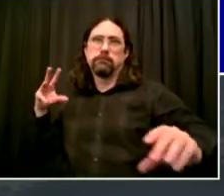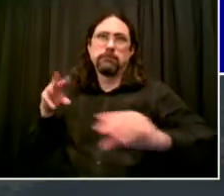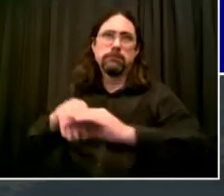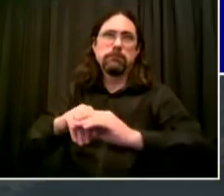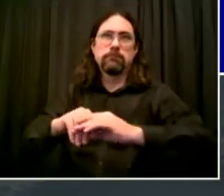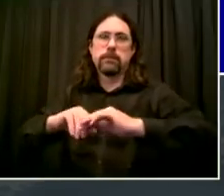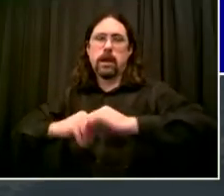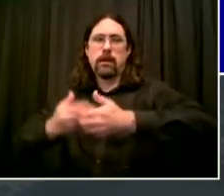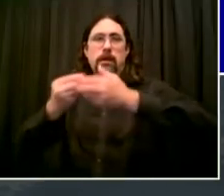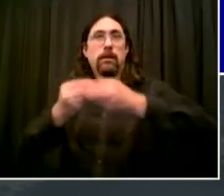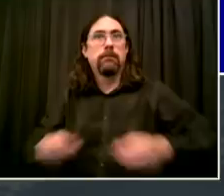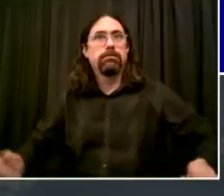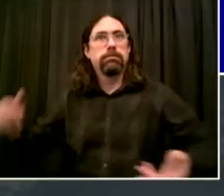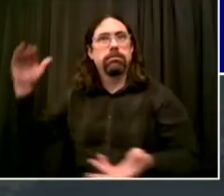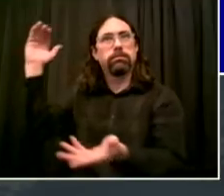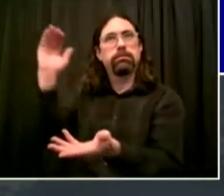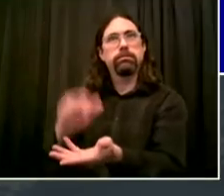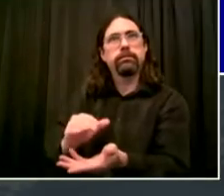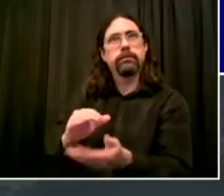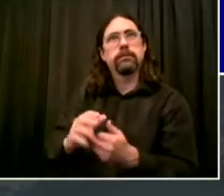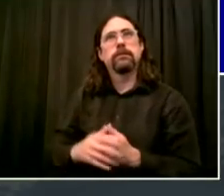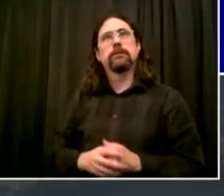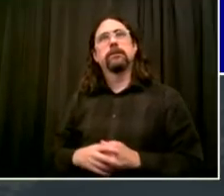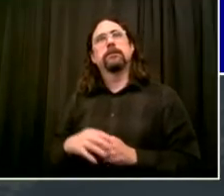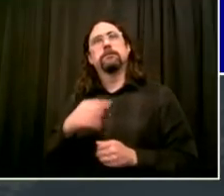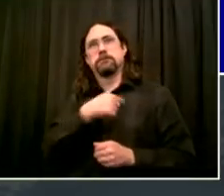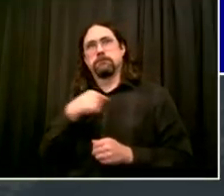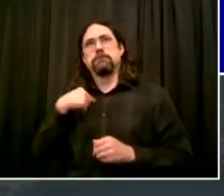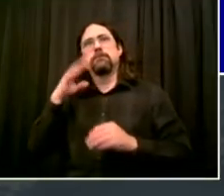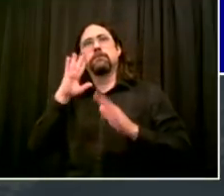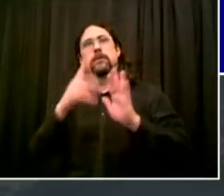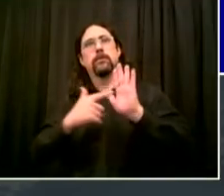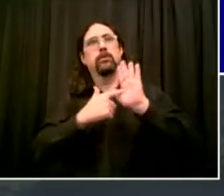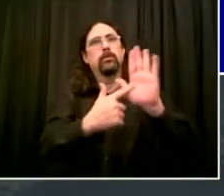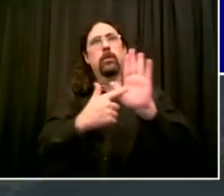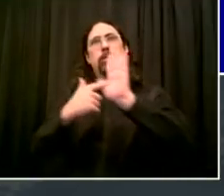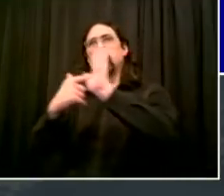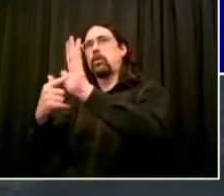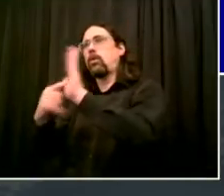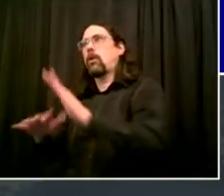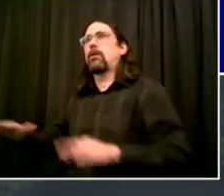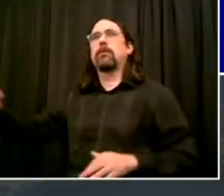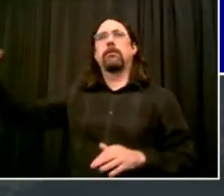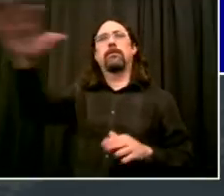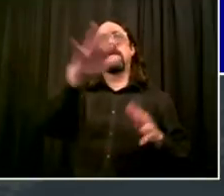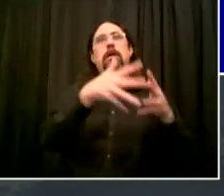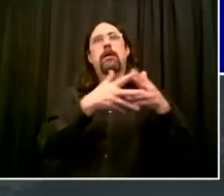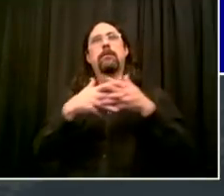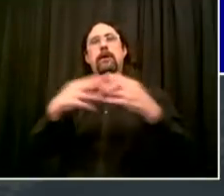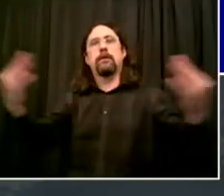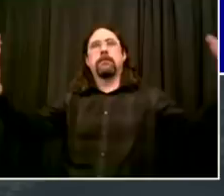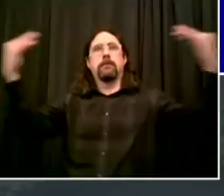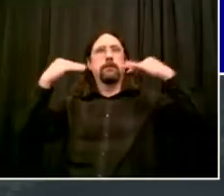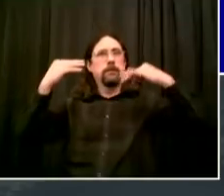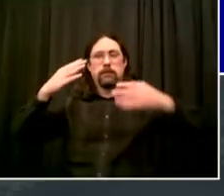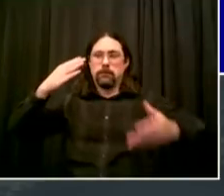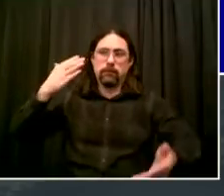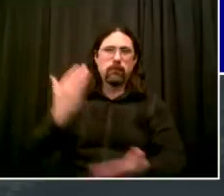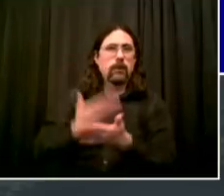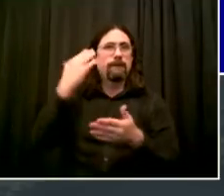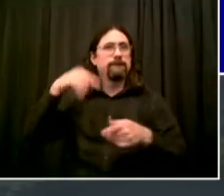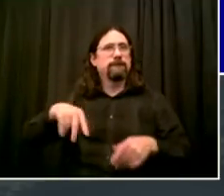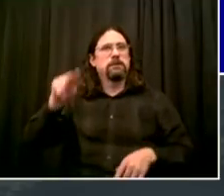vast scale. So thousands and thousands of tracers out there right now. On Monday,